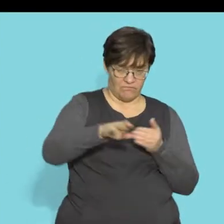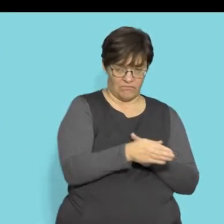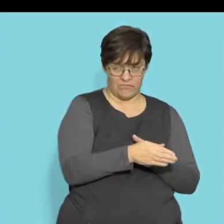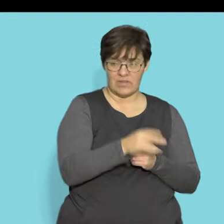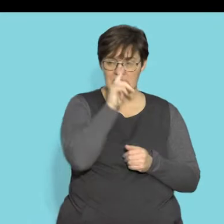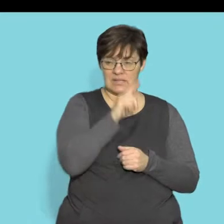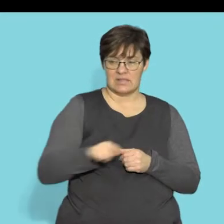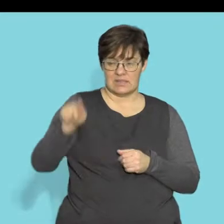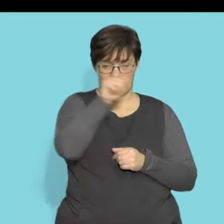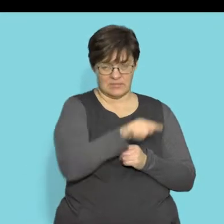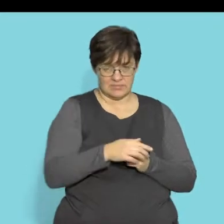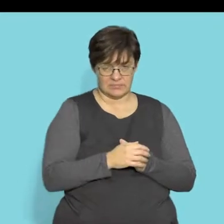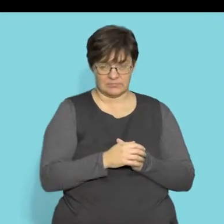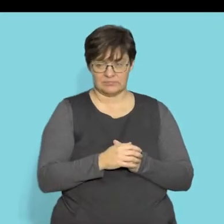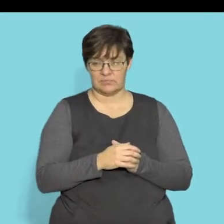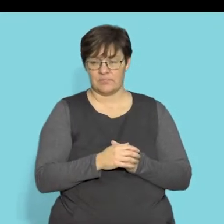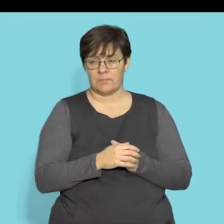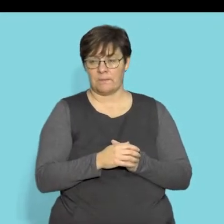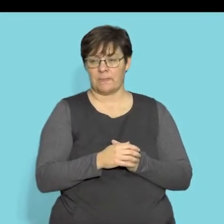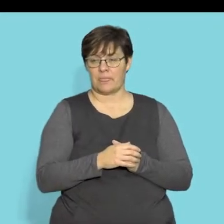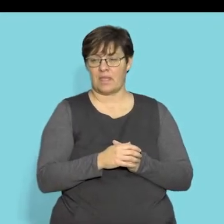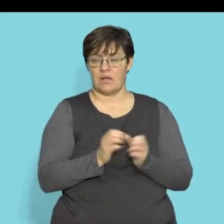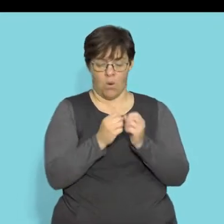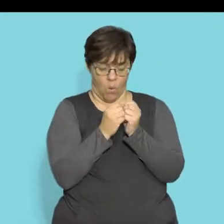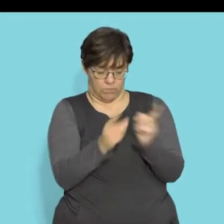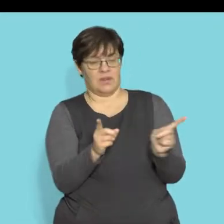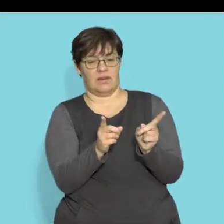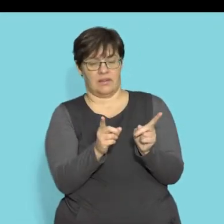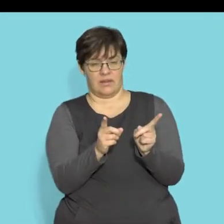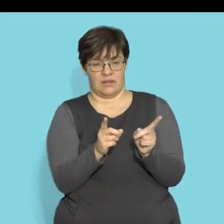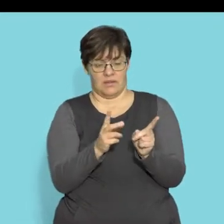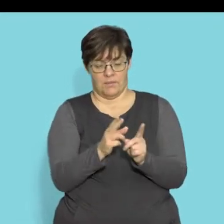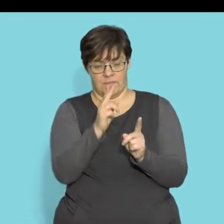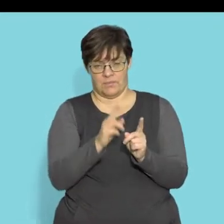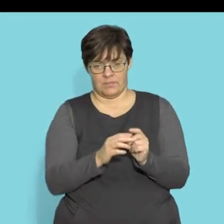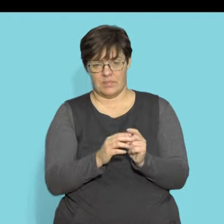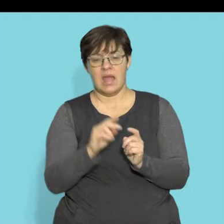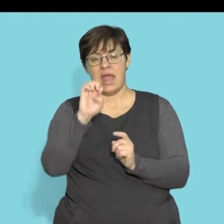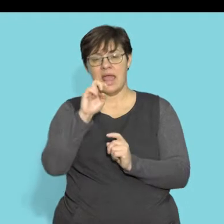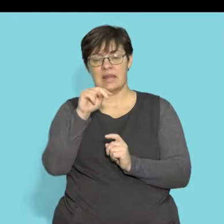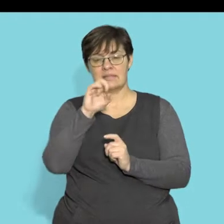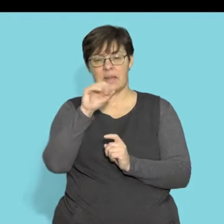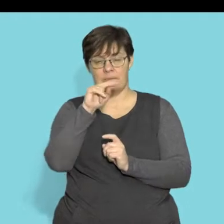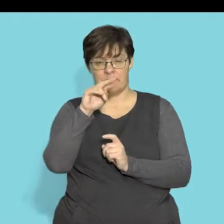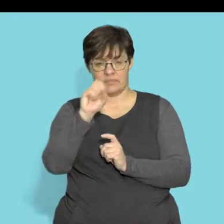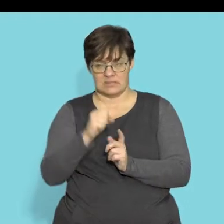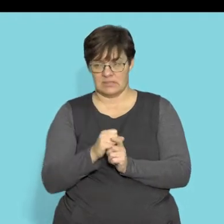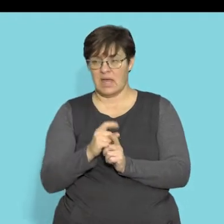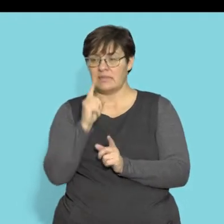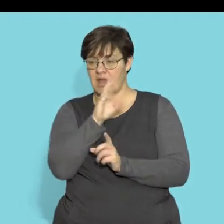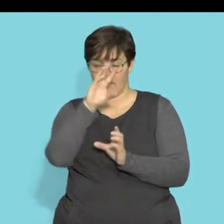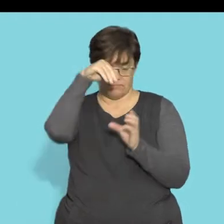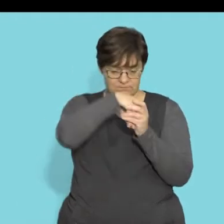as you see here. It's spliced open using enzymes, and then we